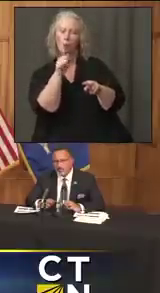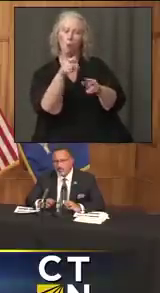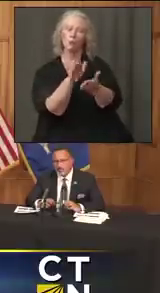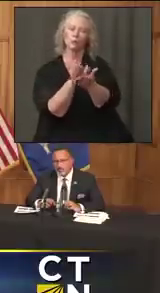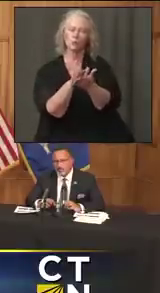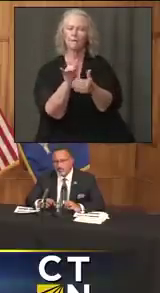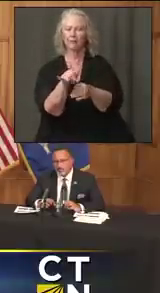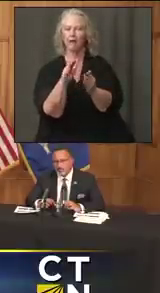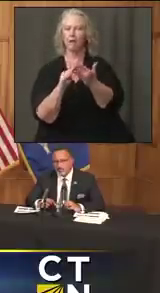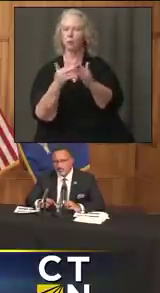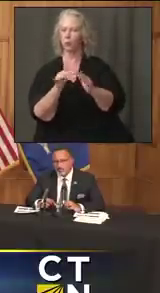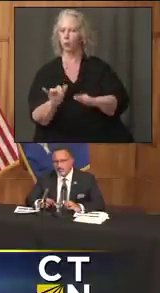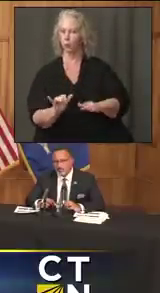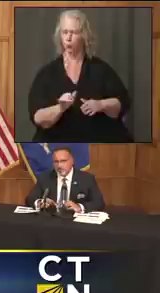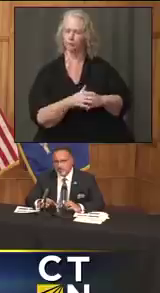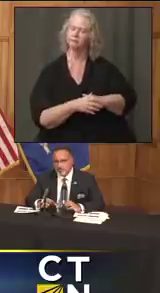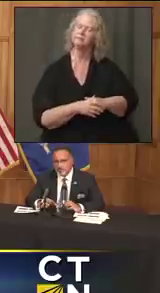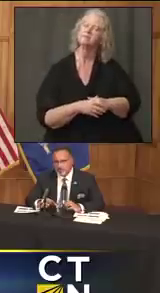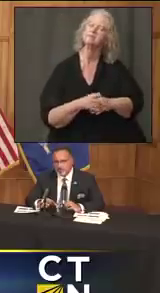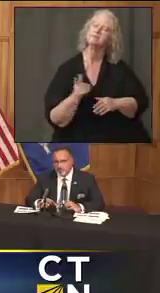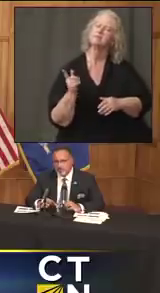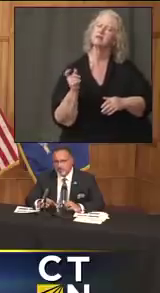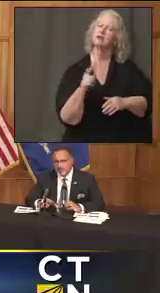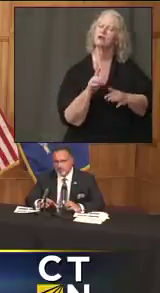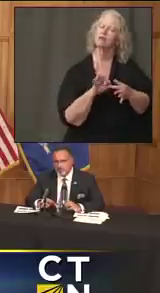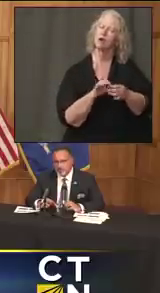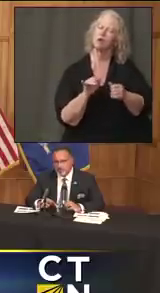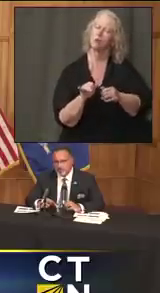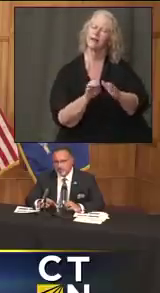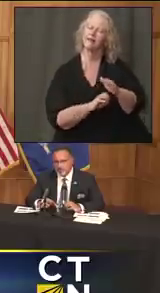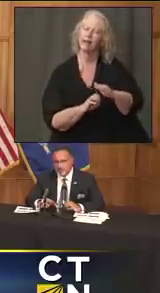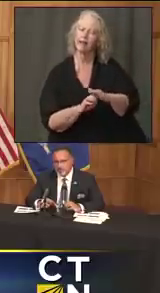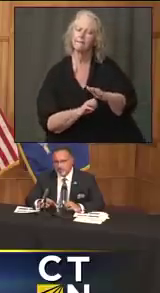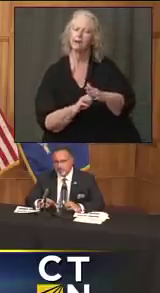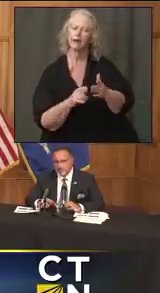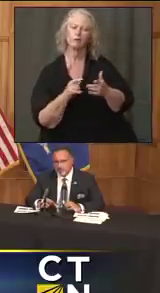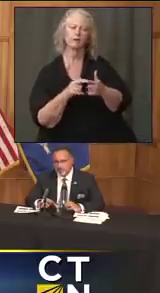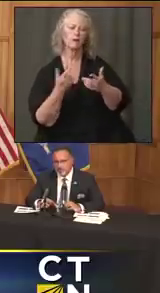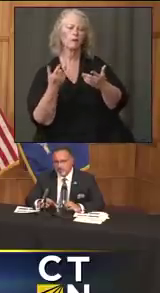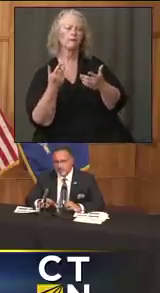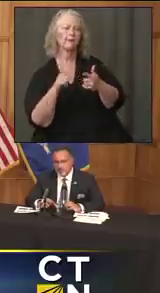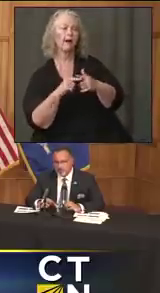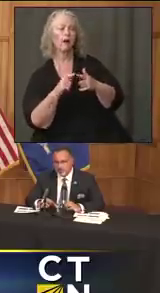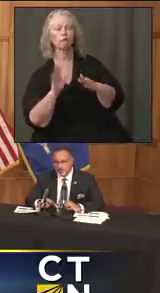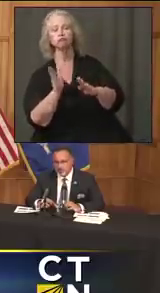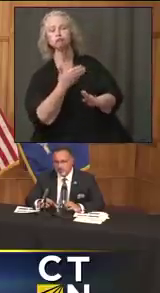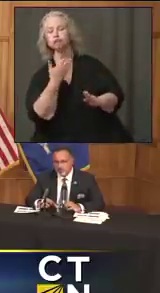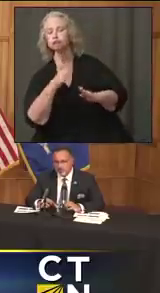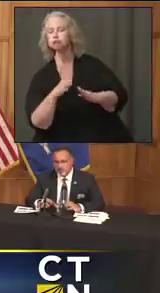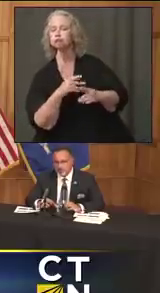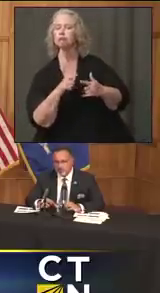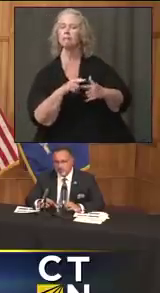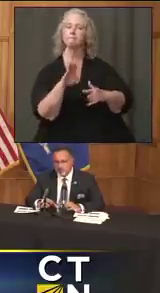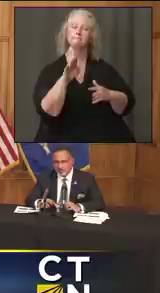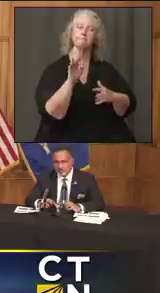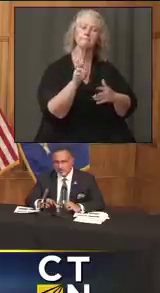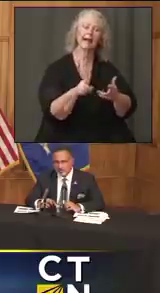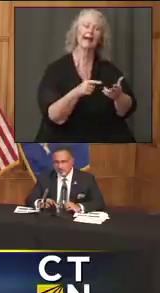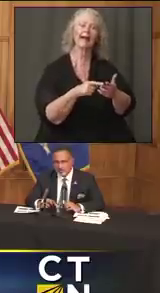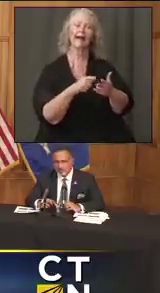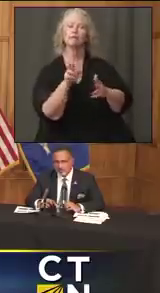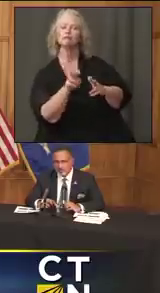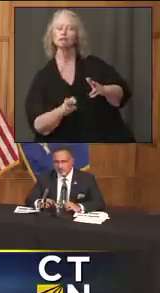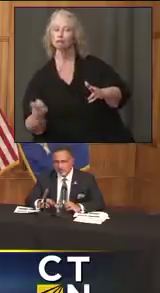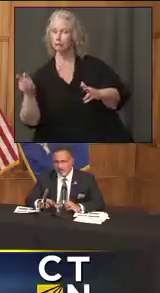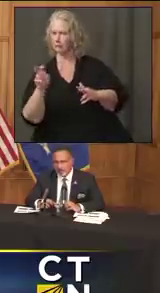And also just in terms of the elementary school with group events, whether it's chorus or band, art, field trips such as that, how would those be